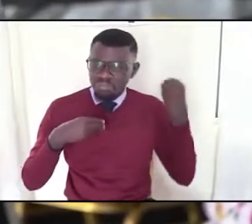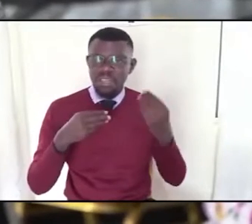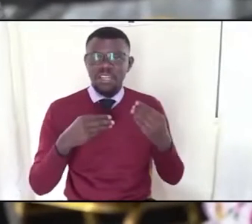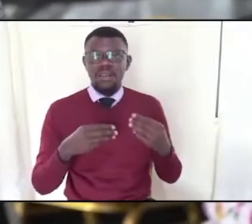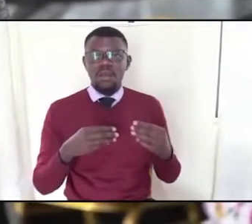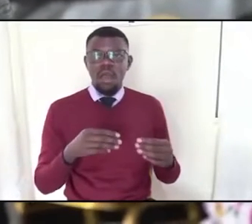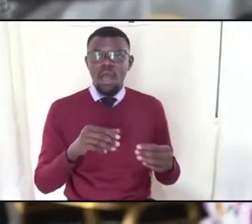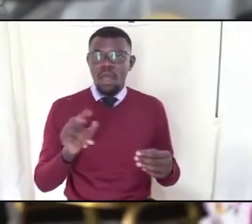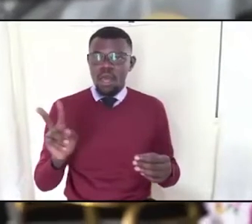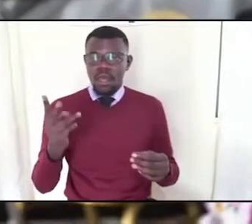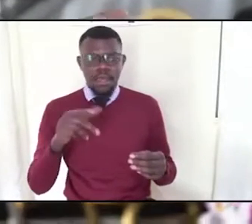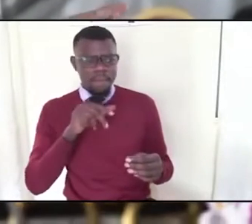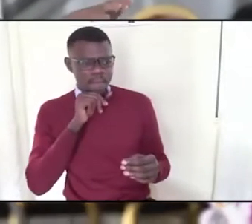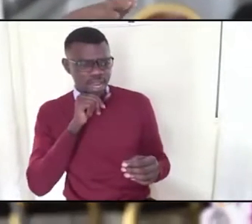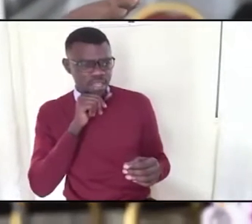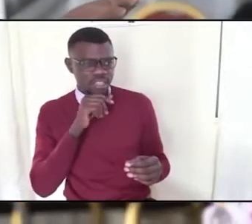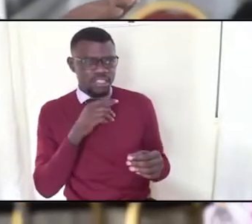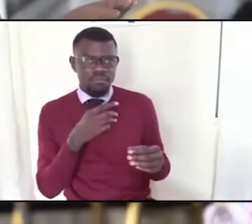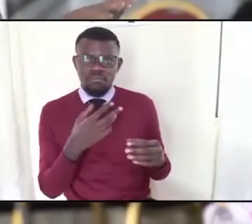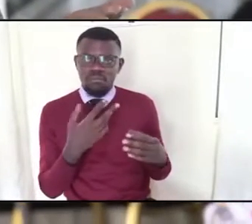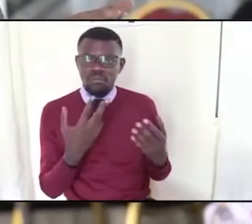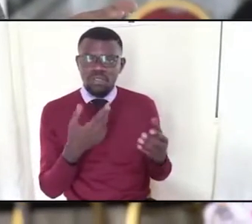But the second man raped her.